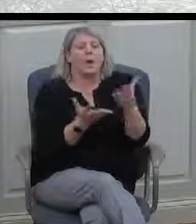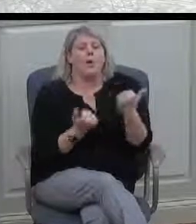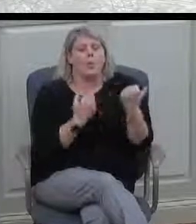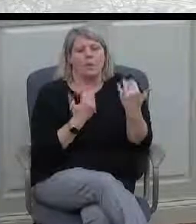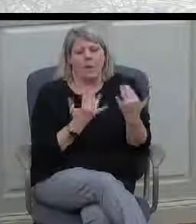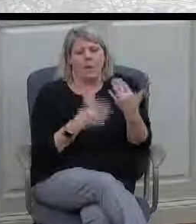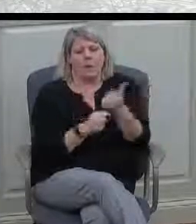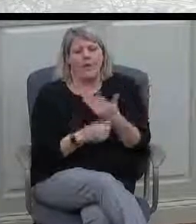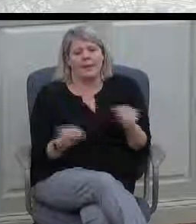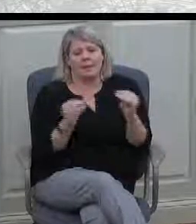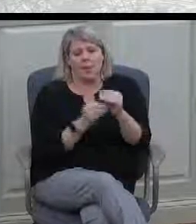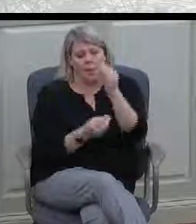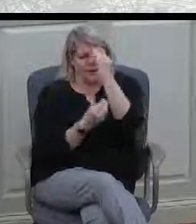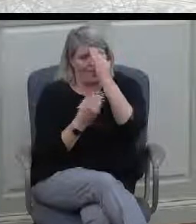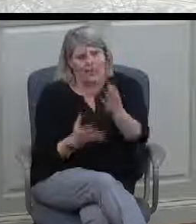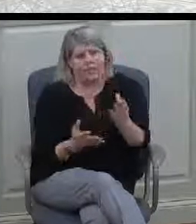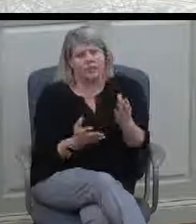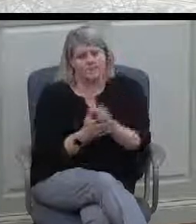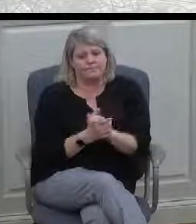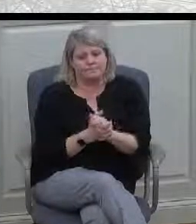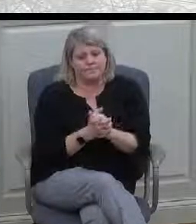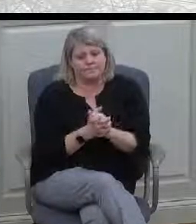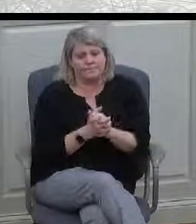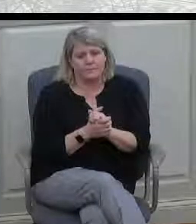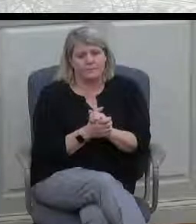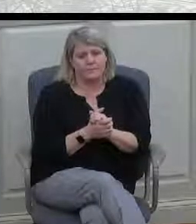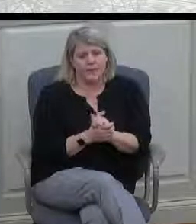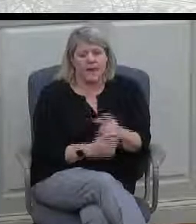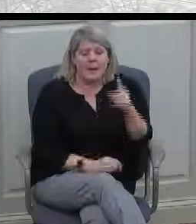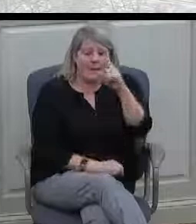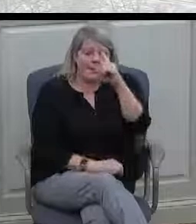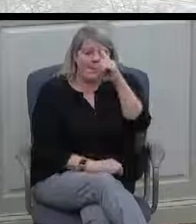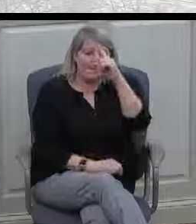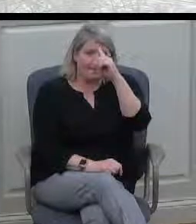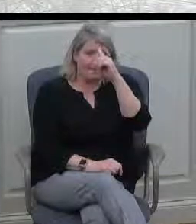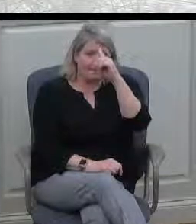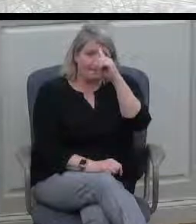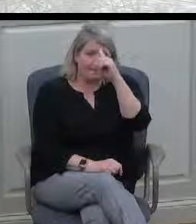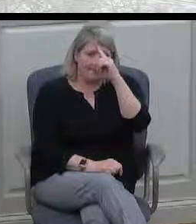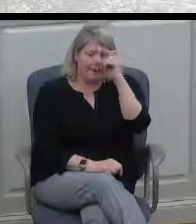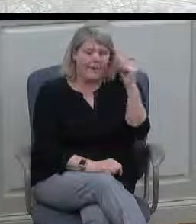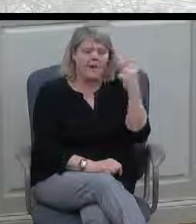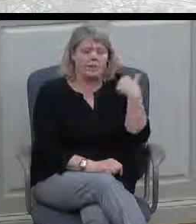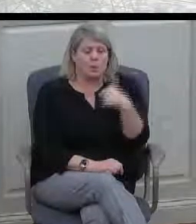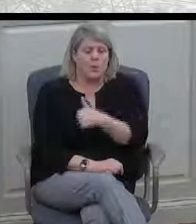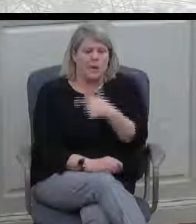that before we move forward on anything. And this is because we saw. I think we saw a